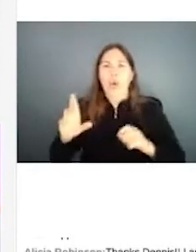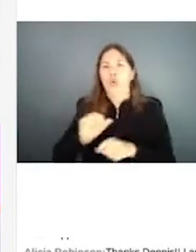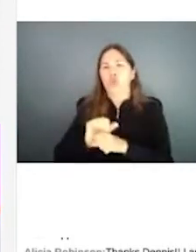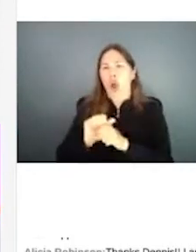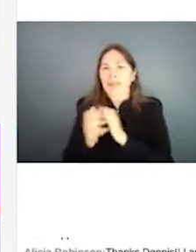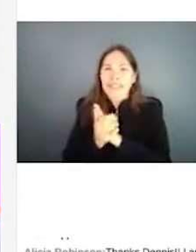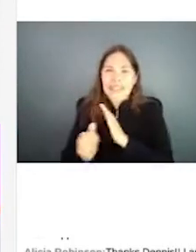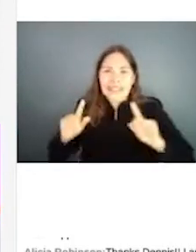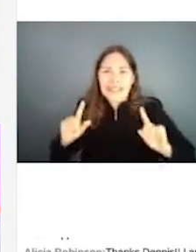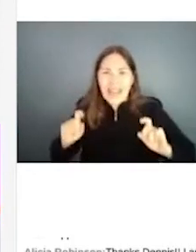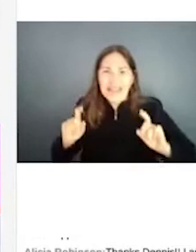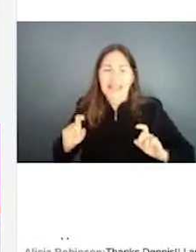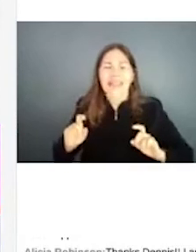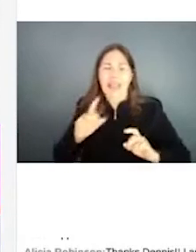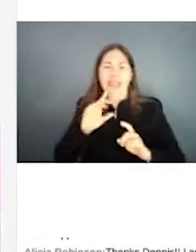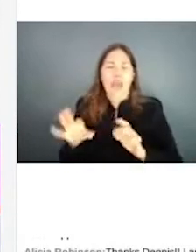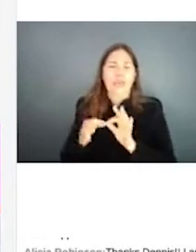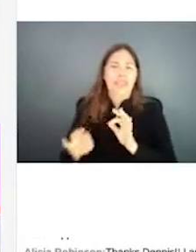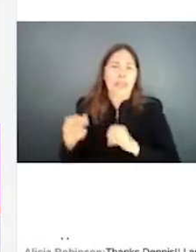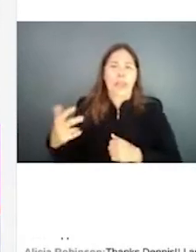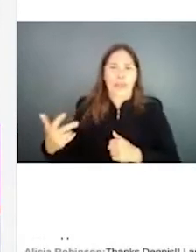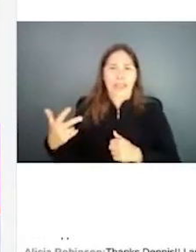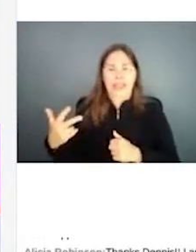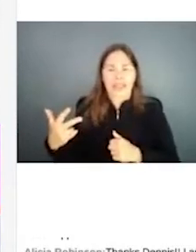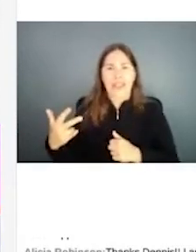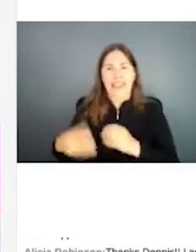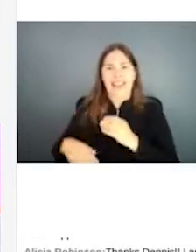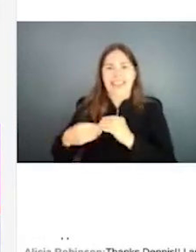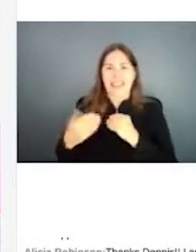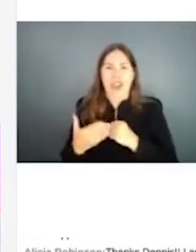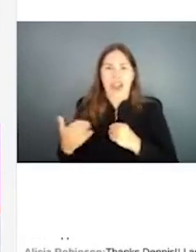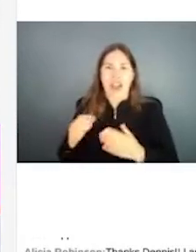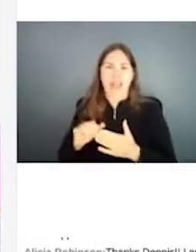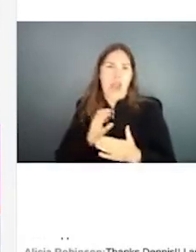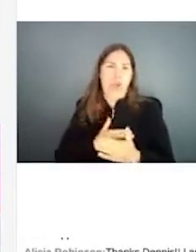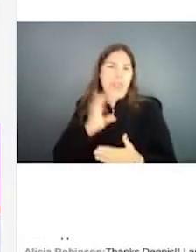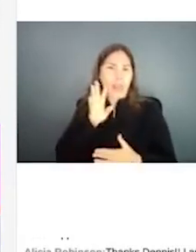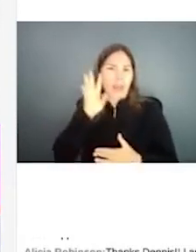but this was the simple 3 additional items that we came up with